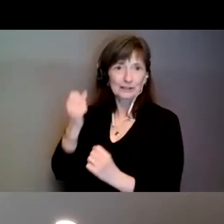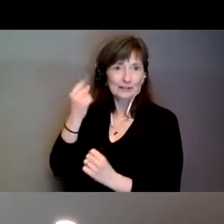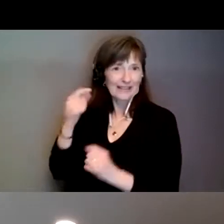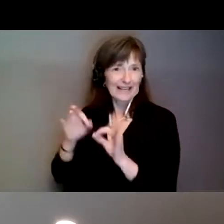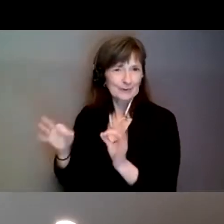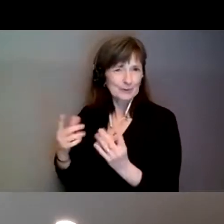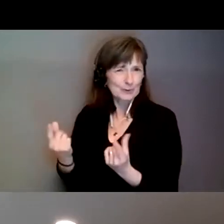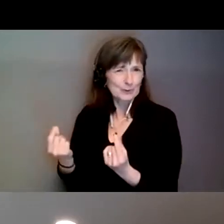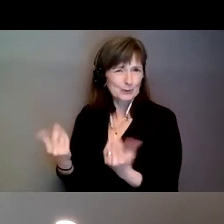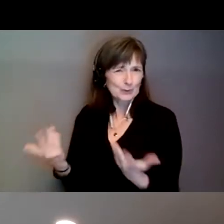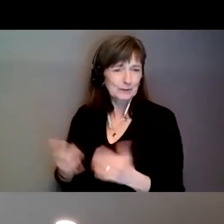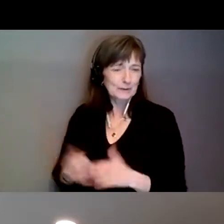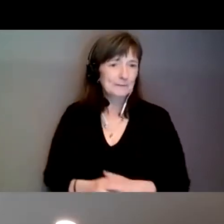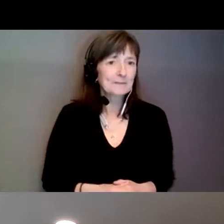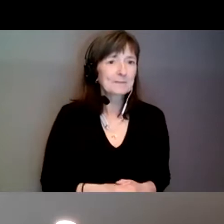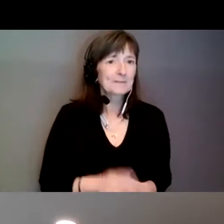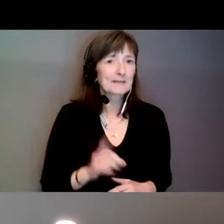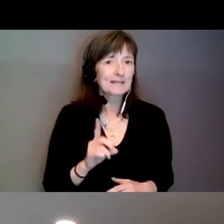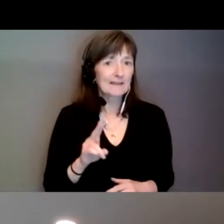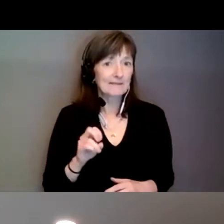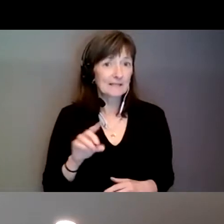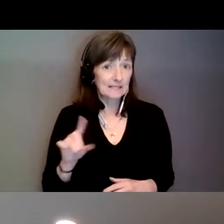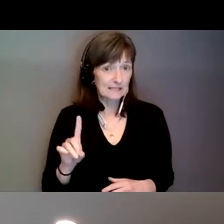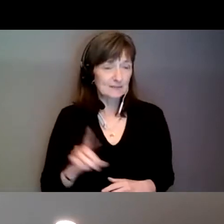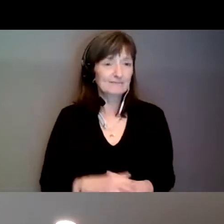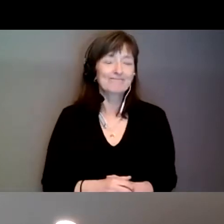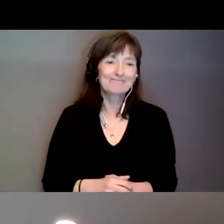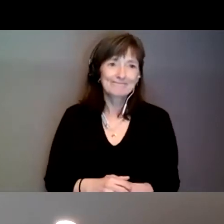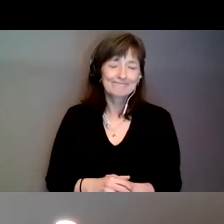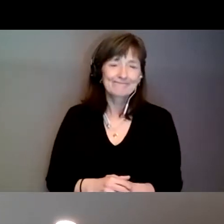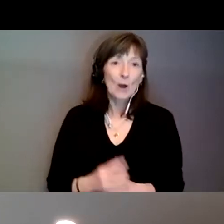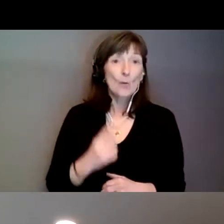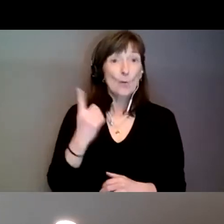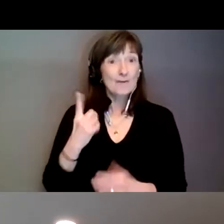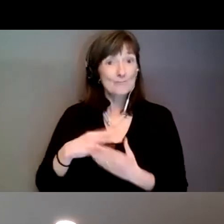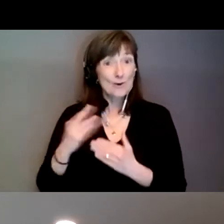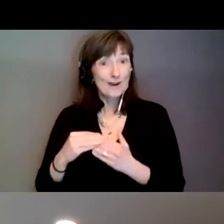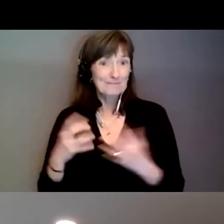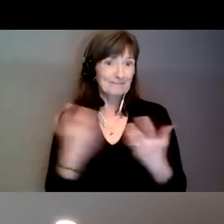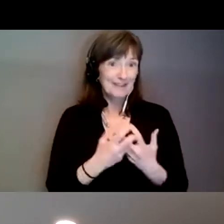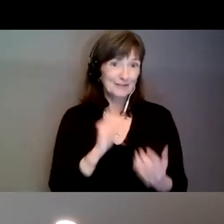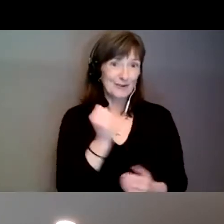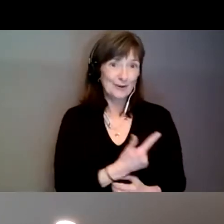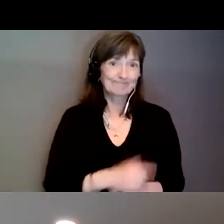Sure. So one size does not fit all. Mm-hmm.